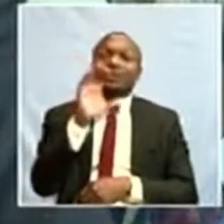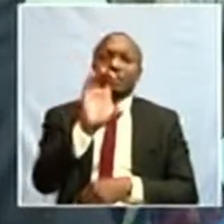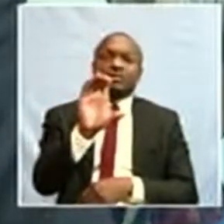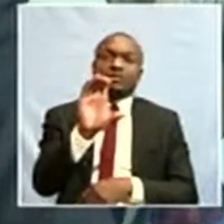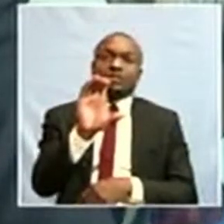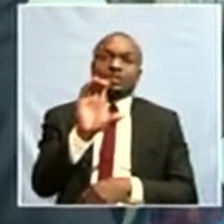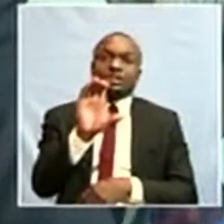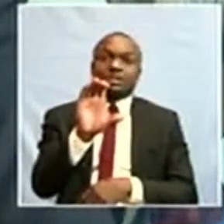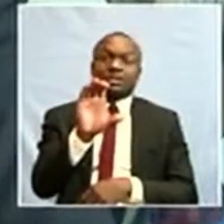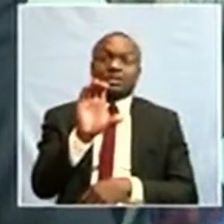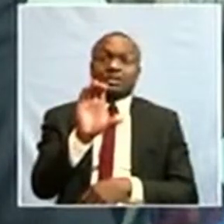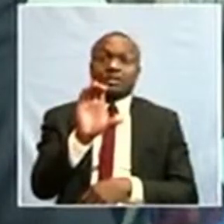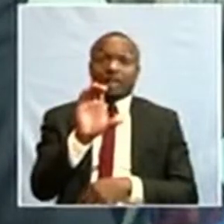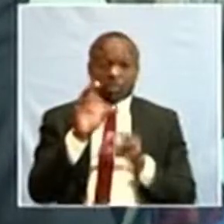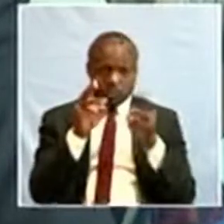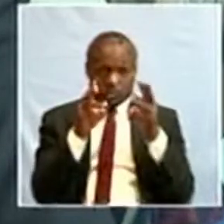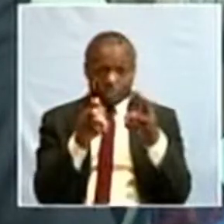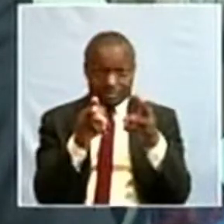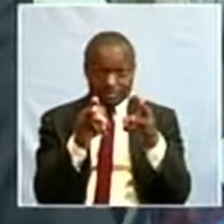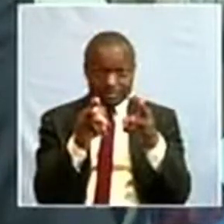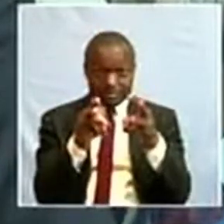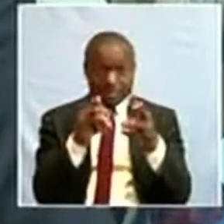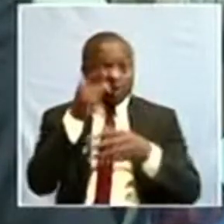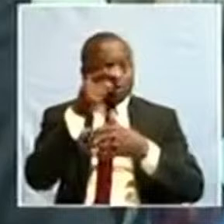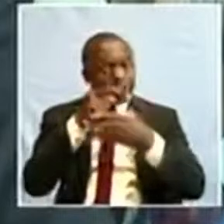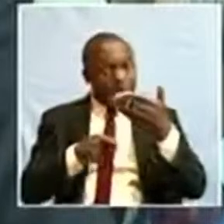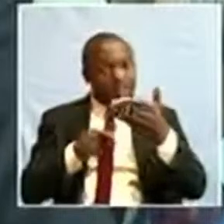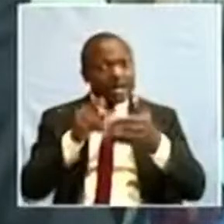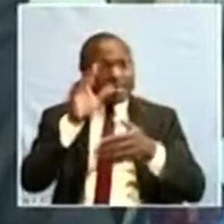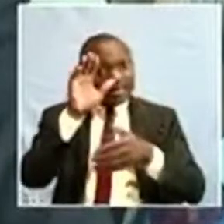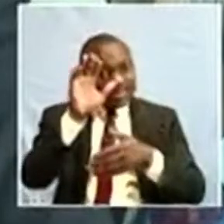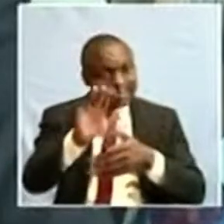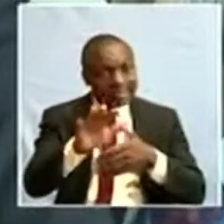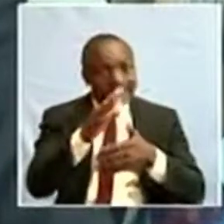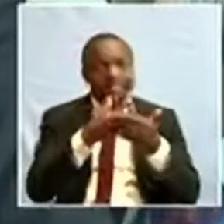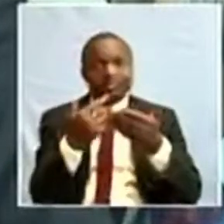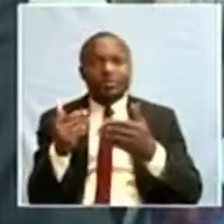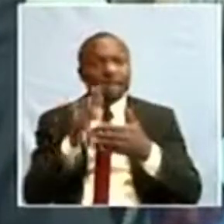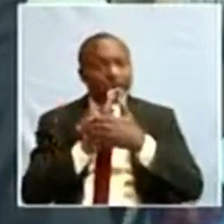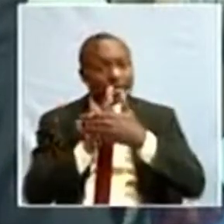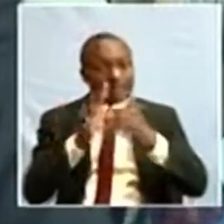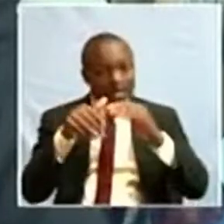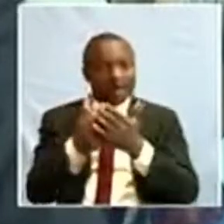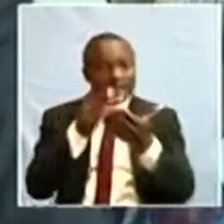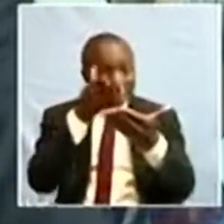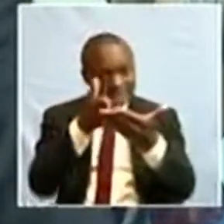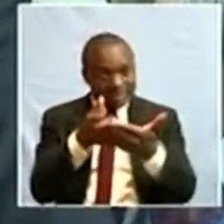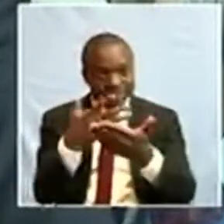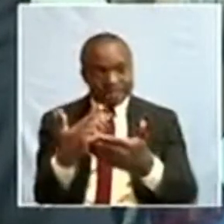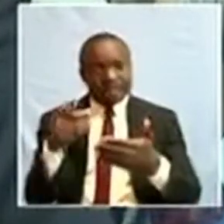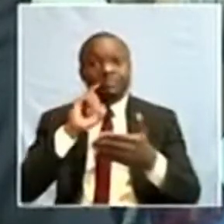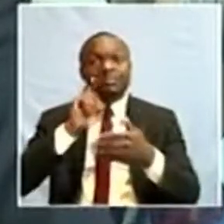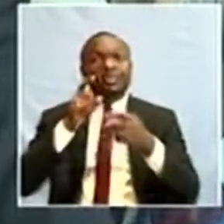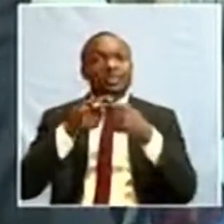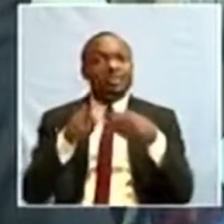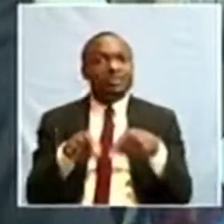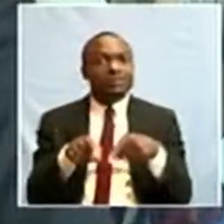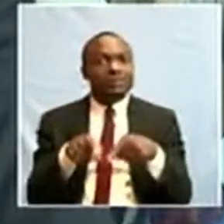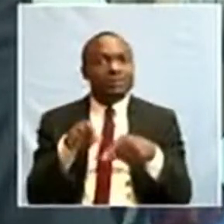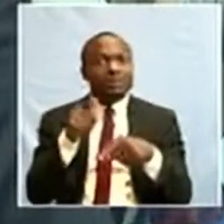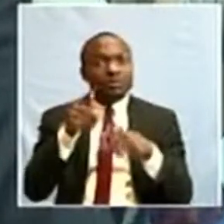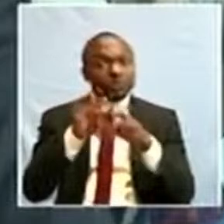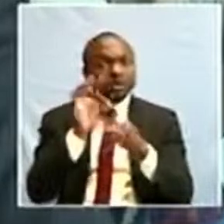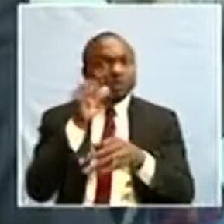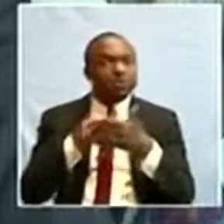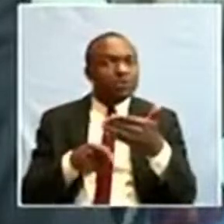starts with the criteria, right? What is there something that guides in terms of how this thing is supposed to be done? And what did you